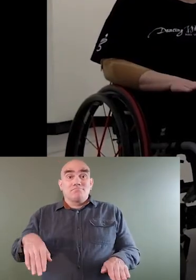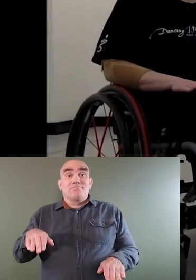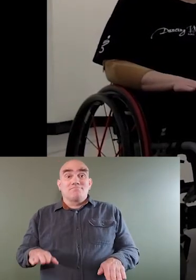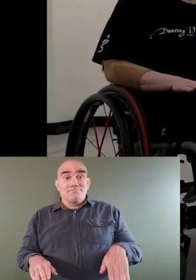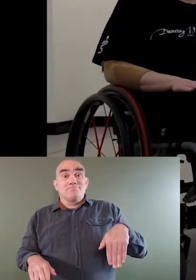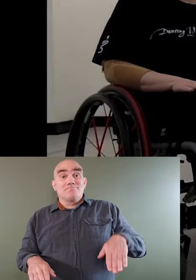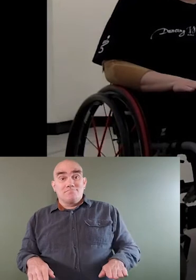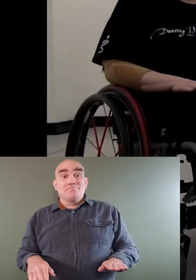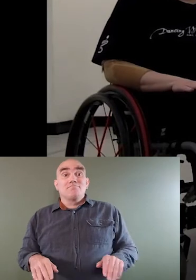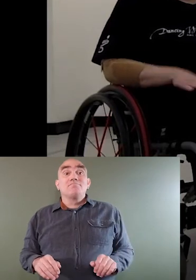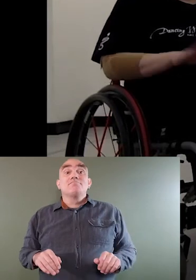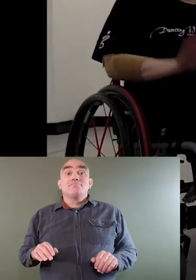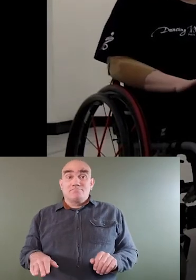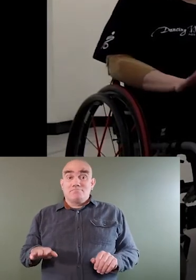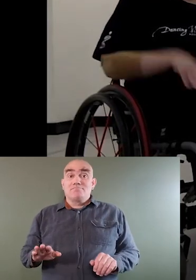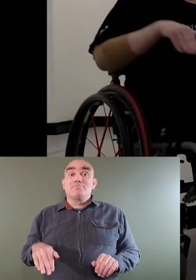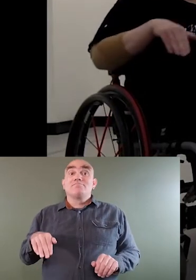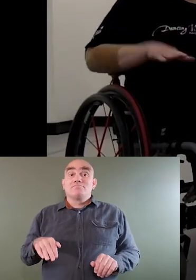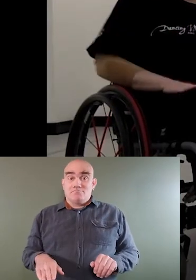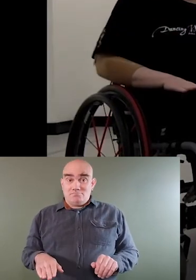stomp, spank, step, right.